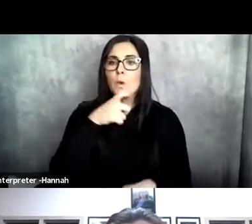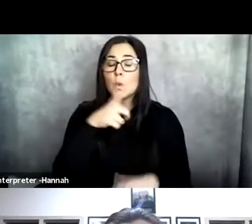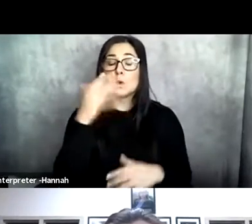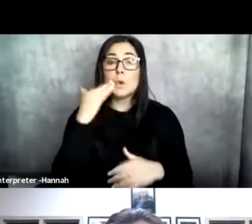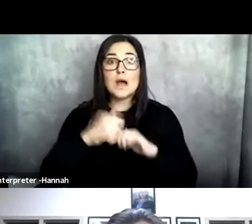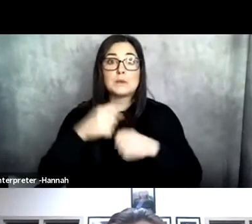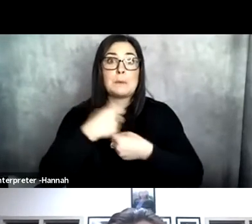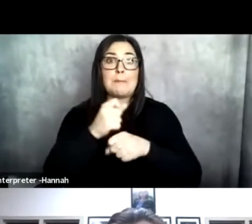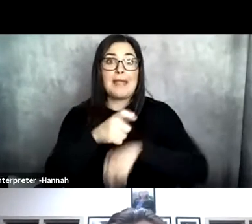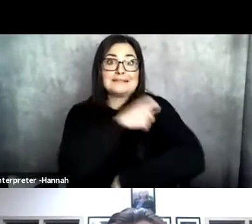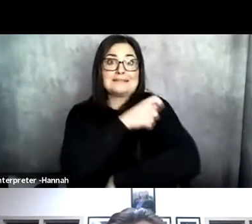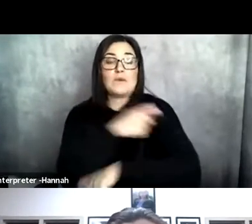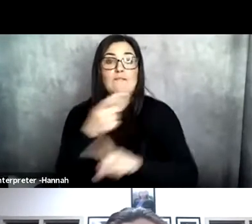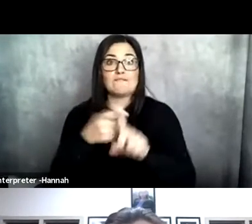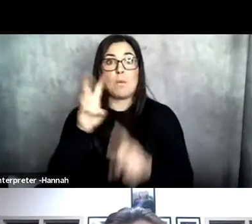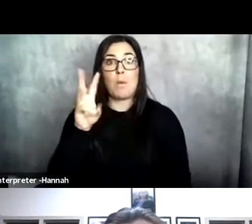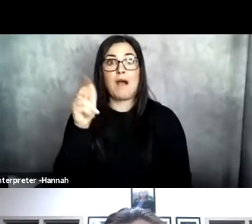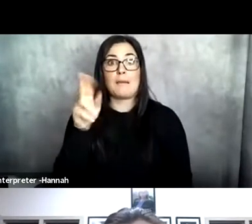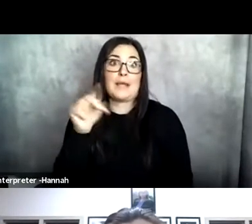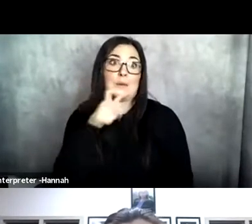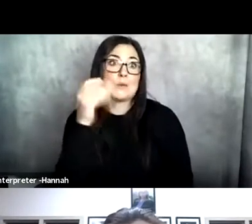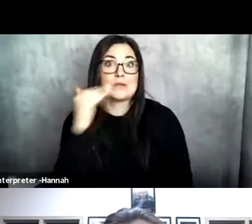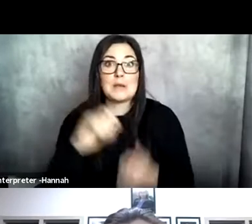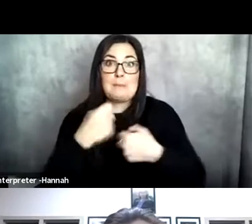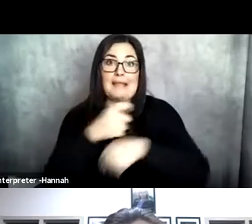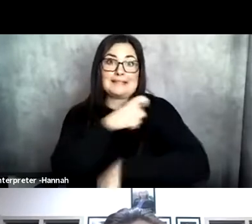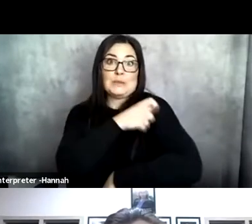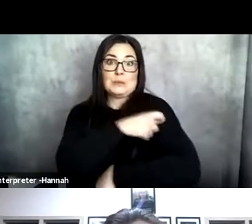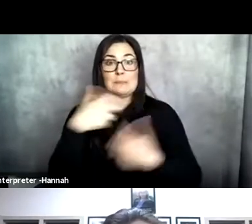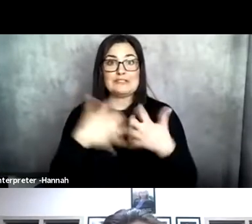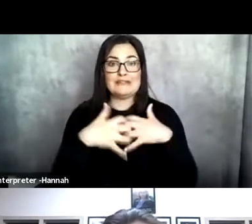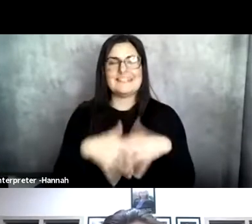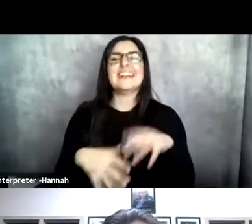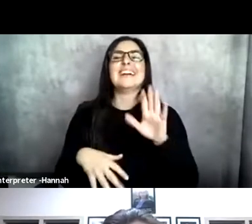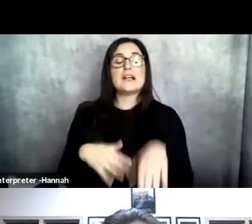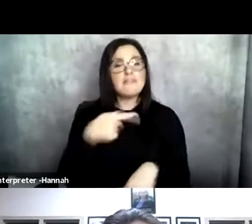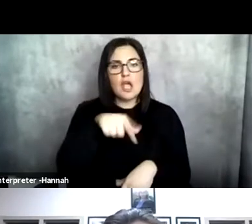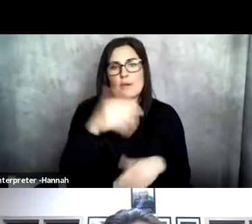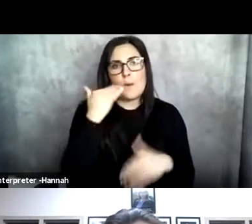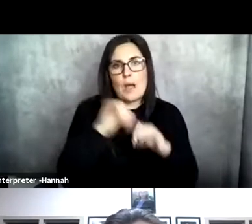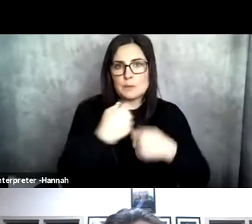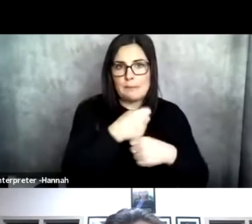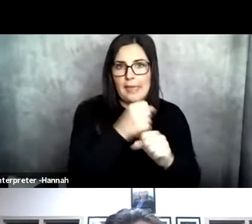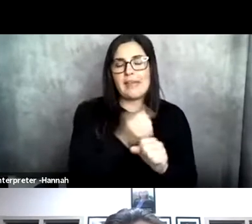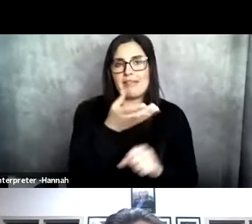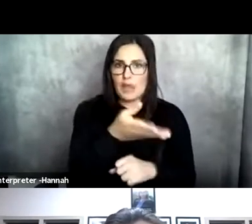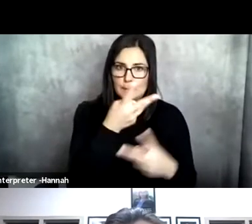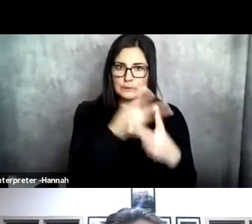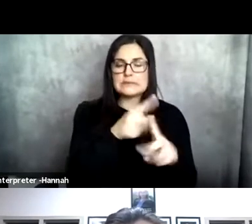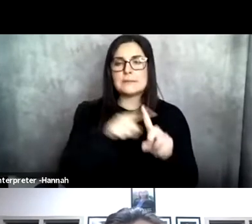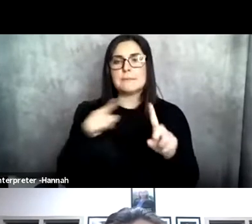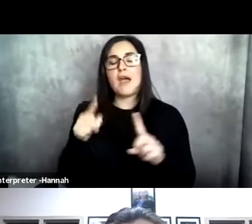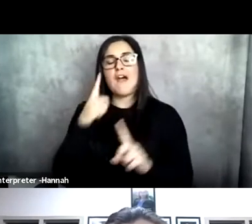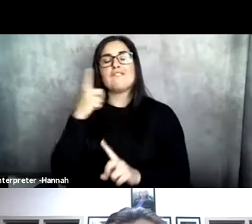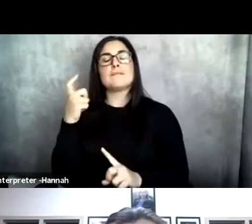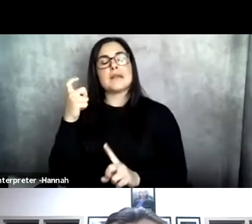out of a Walkman, you know? And so like incorporating things that people already know how to do in there, but kind of from the